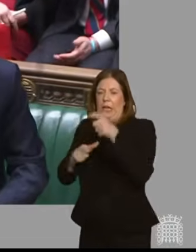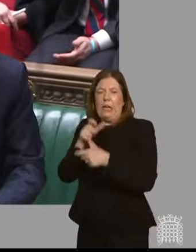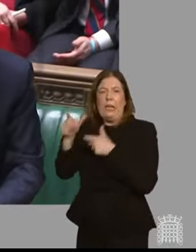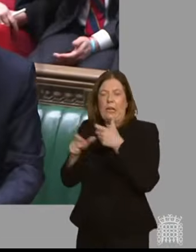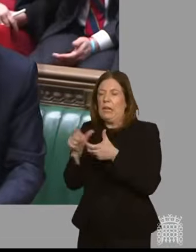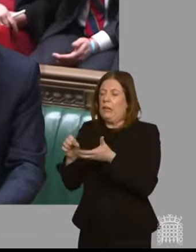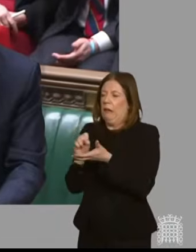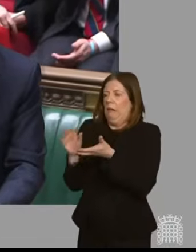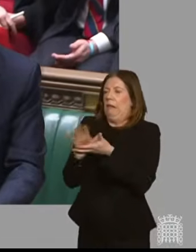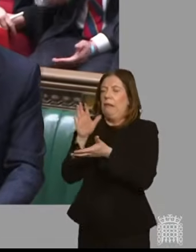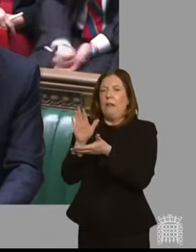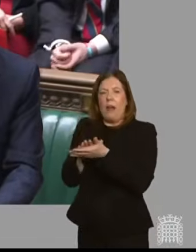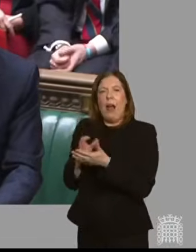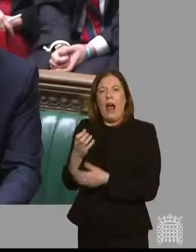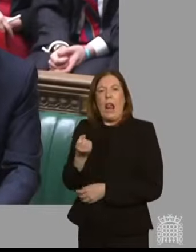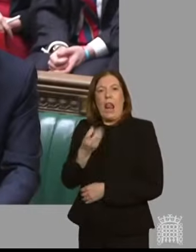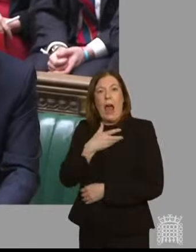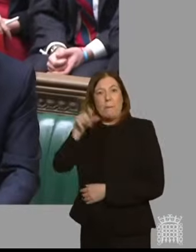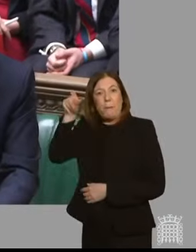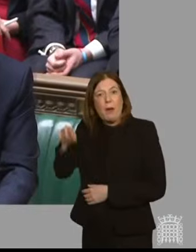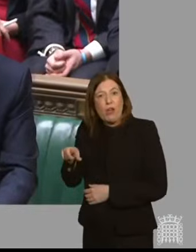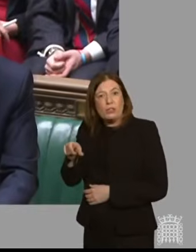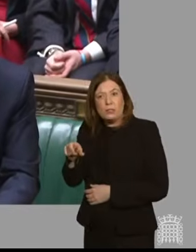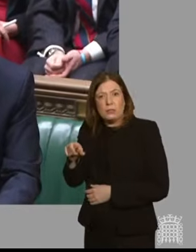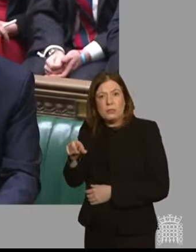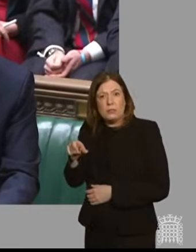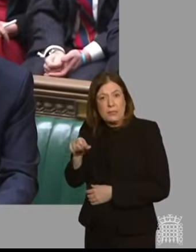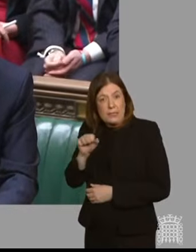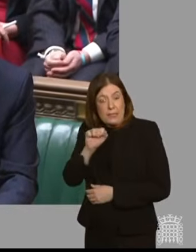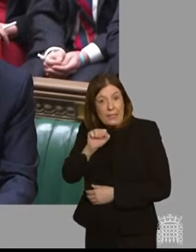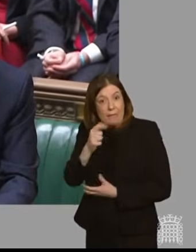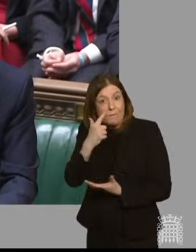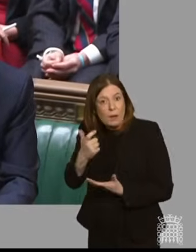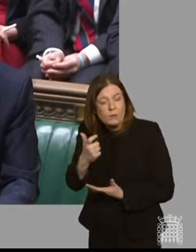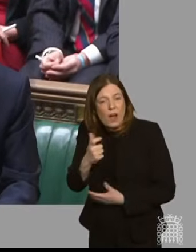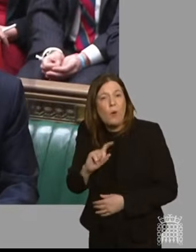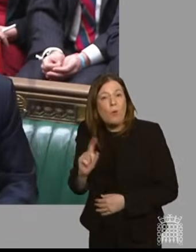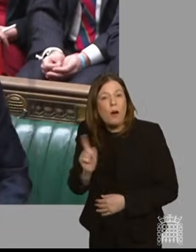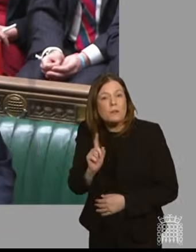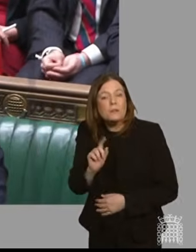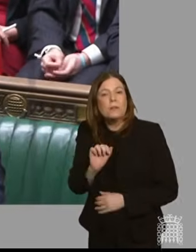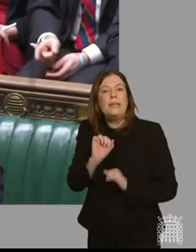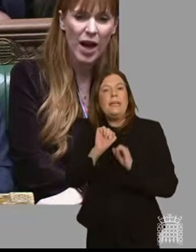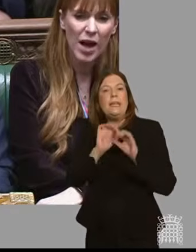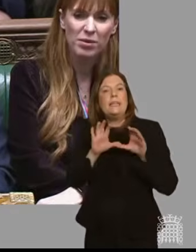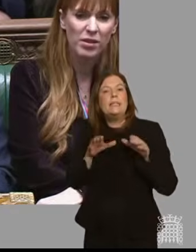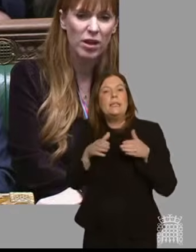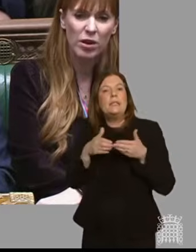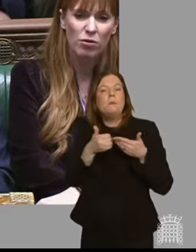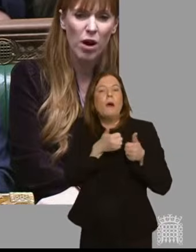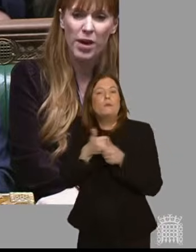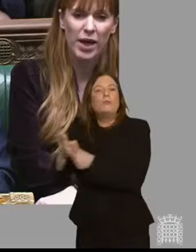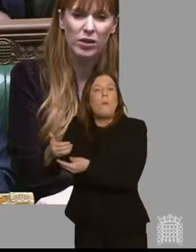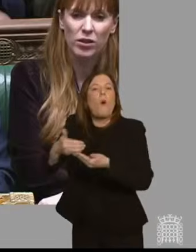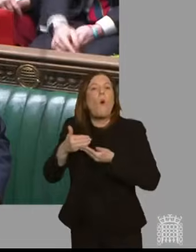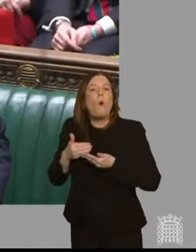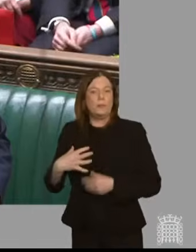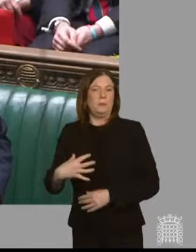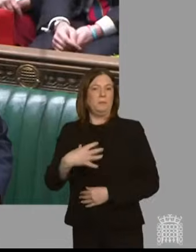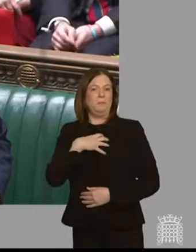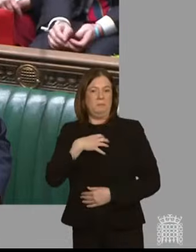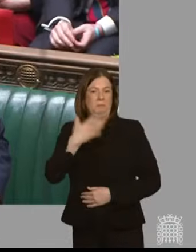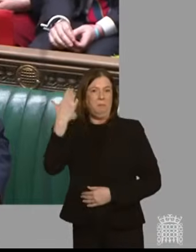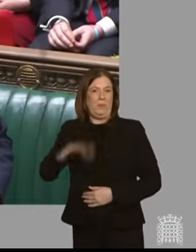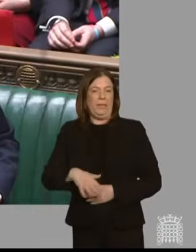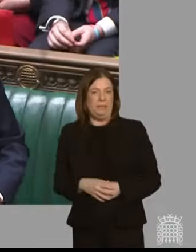do, Mr. Speaker? He instructed his team to defend him. He sent a shadow cabinet